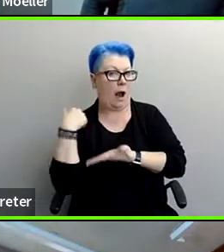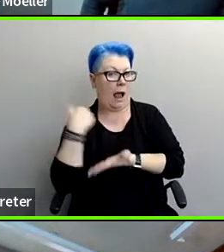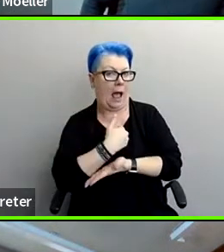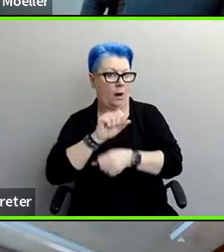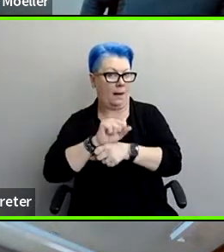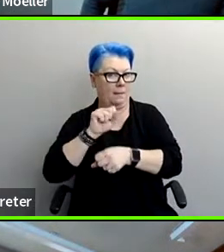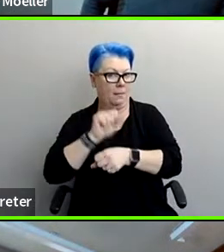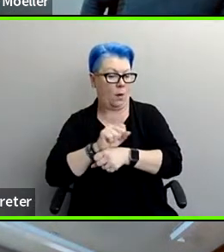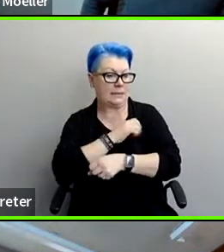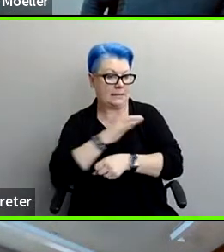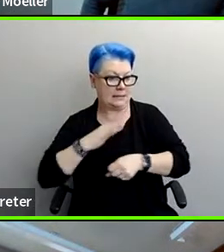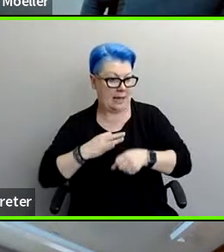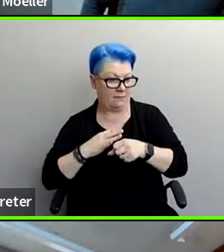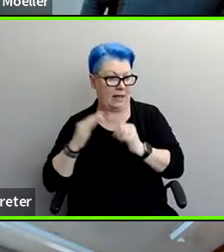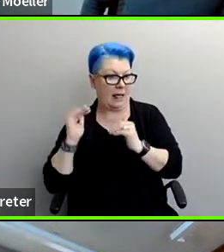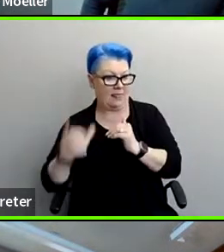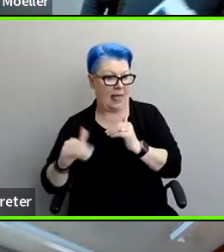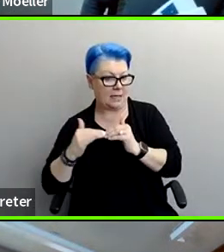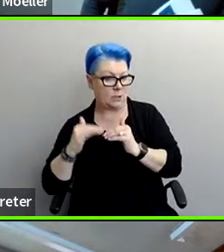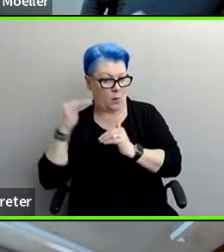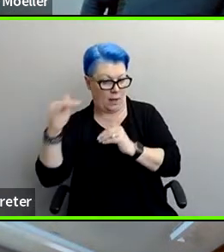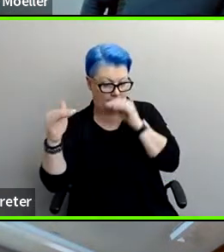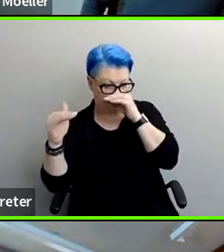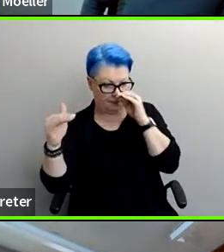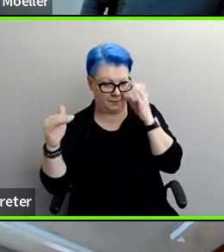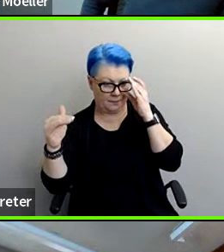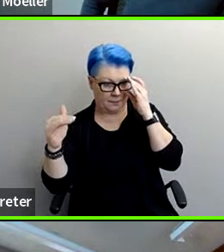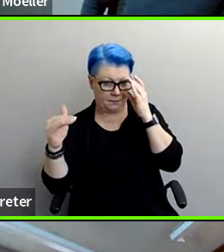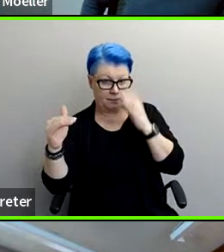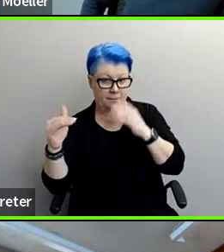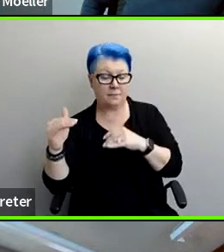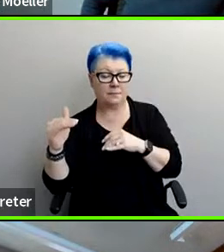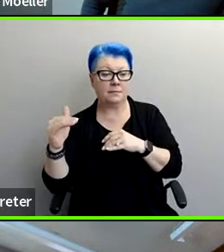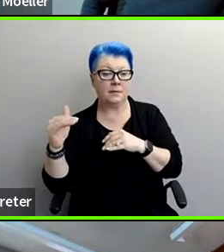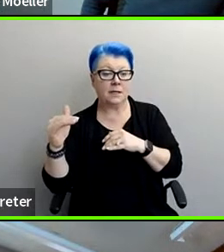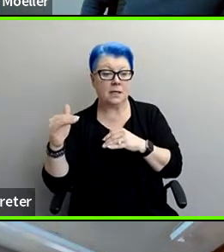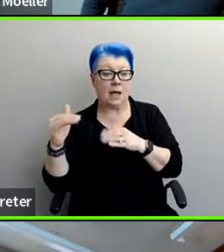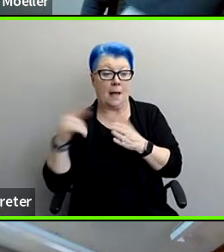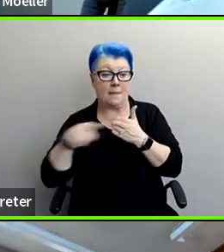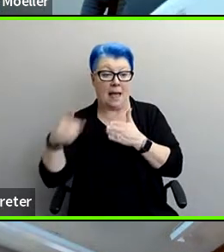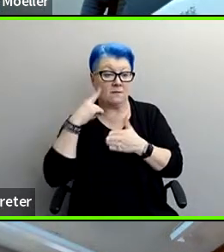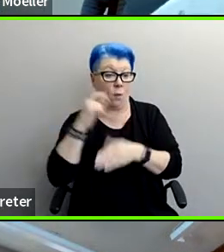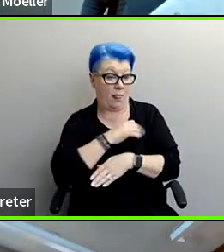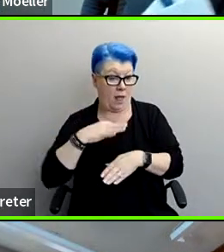employees, staffing is going up, as well as the numbers.